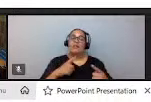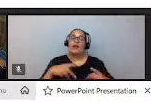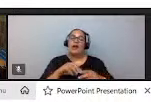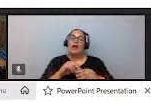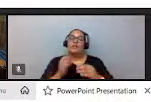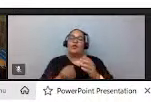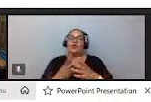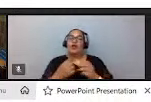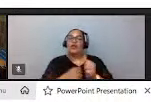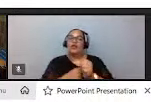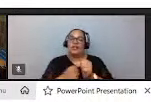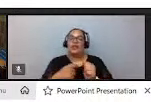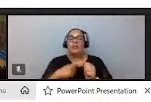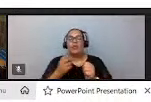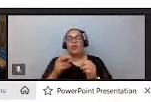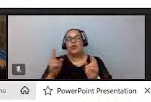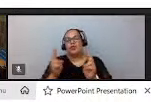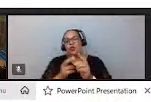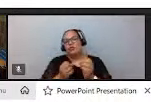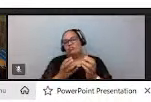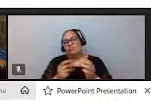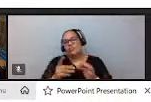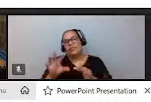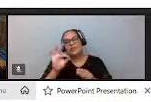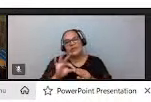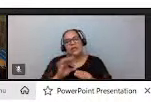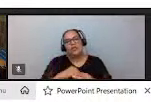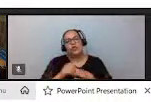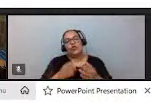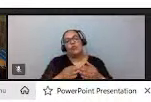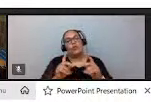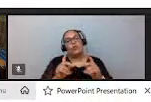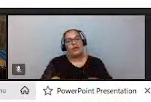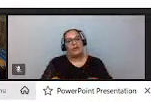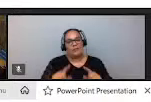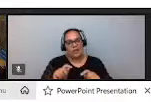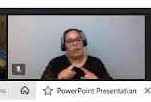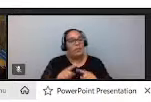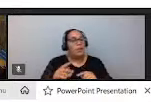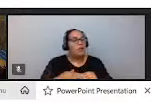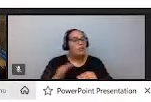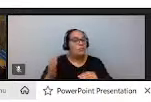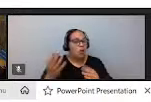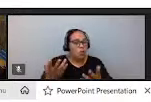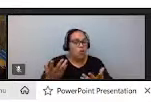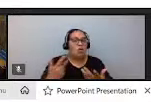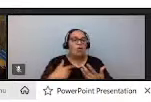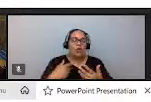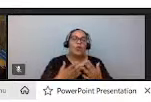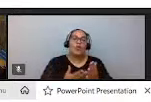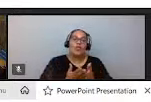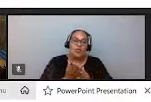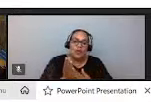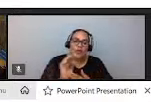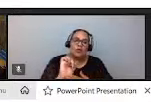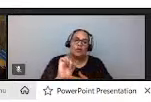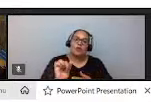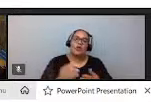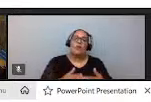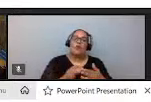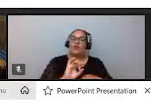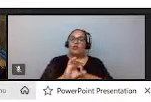to growth strategies I will touch on that that talk specifically to the port of Cape Town but more so over we do through the port